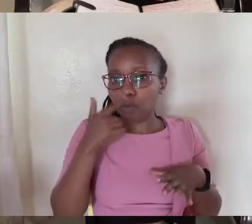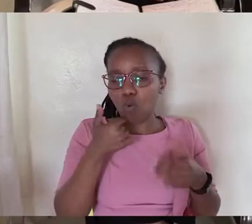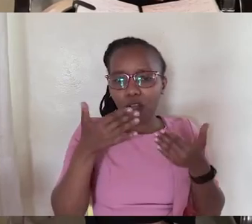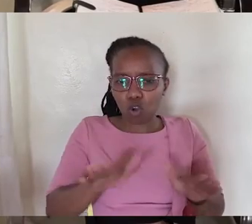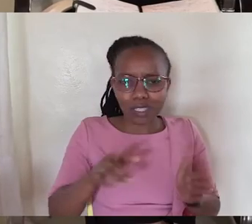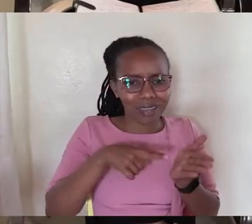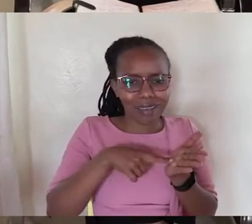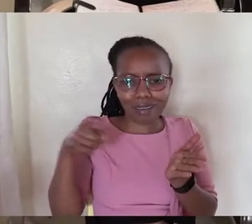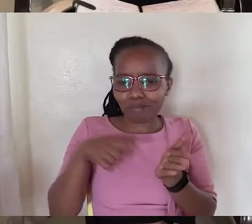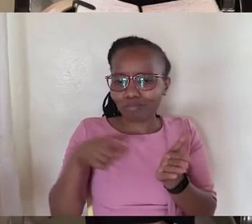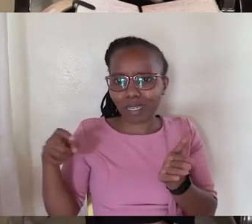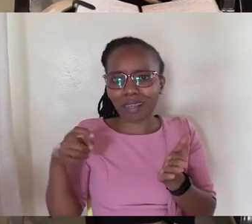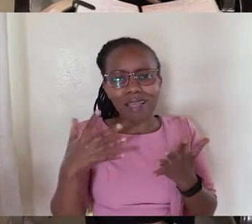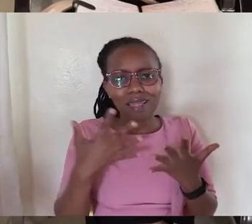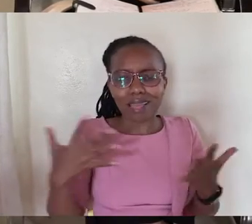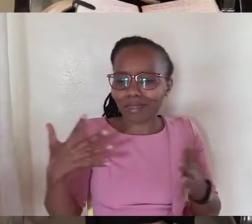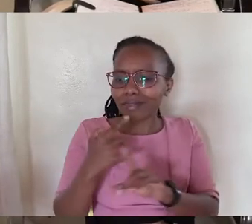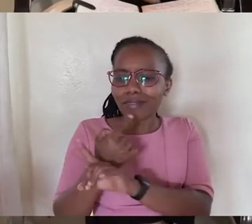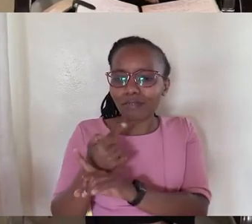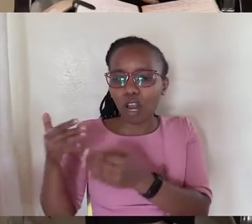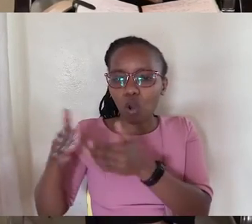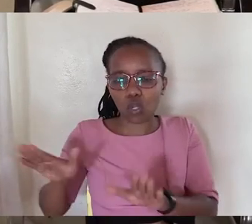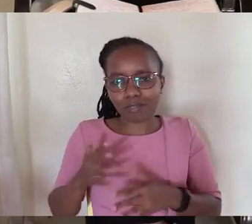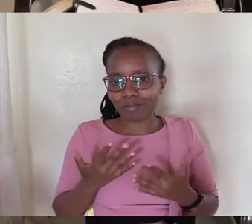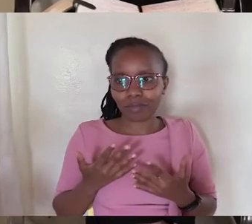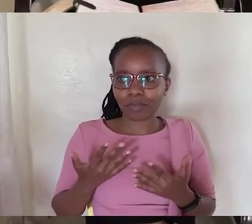grains, who lost their goats and their cows.